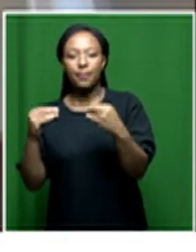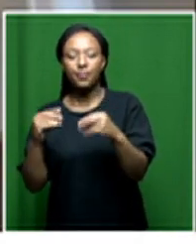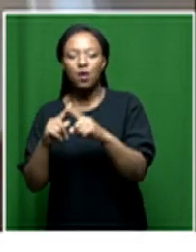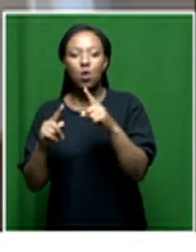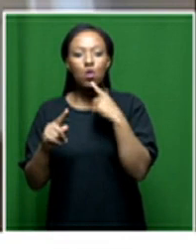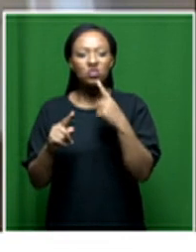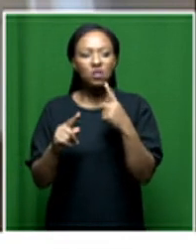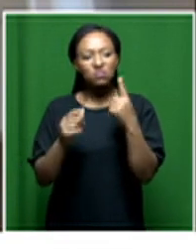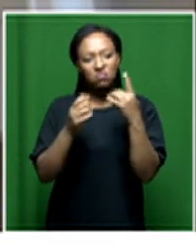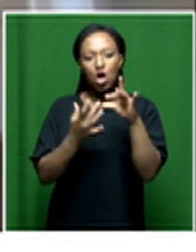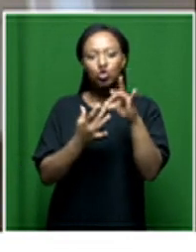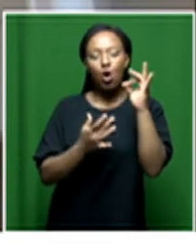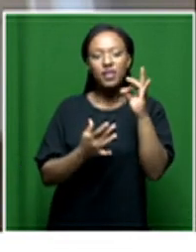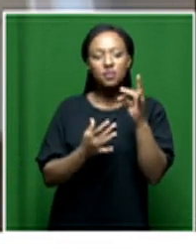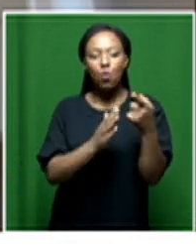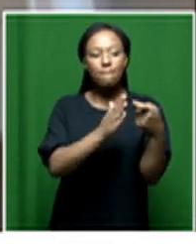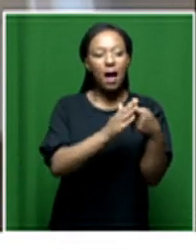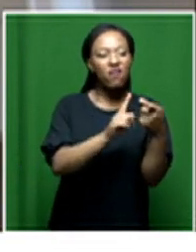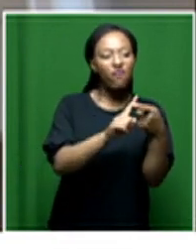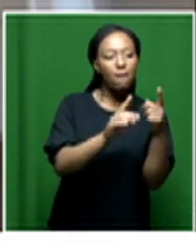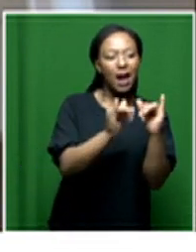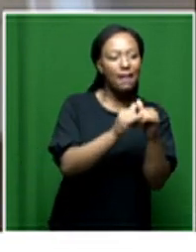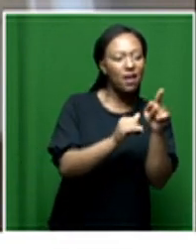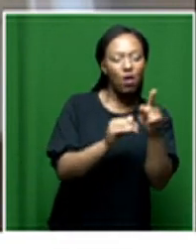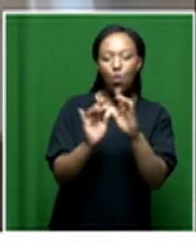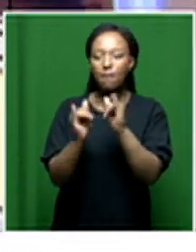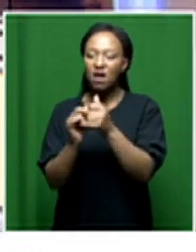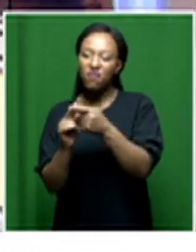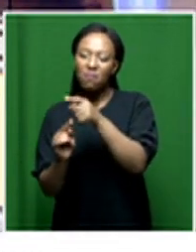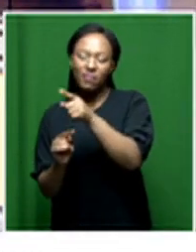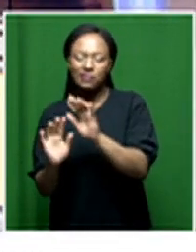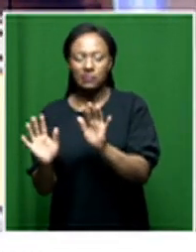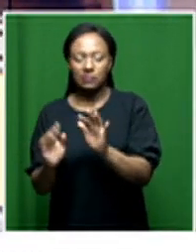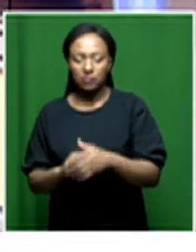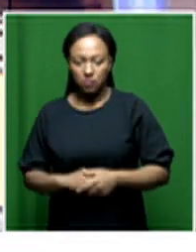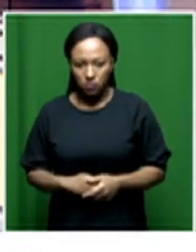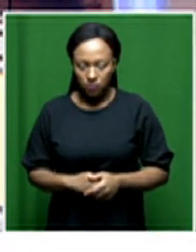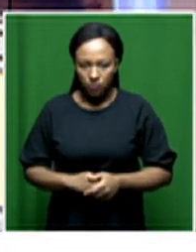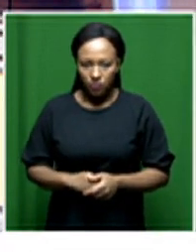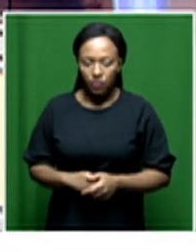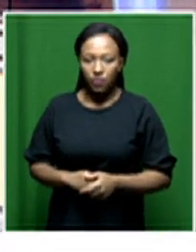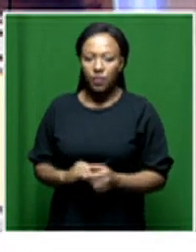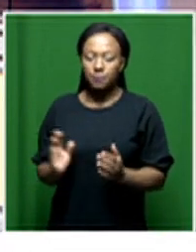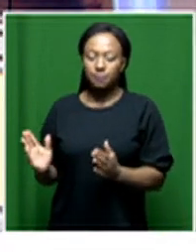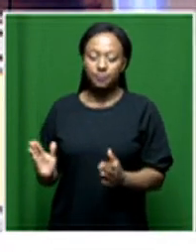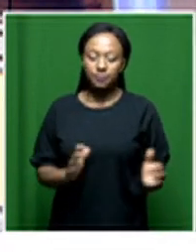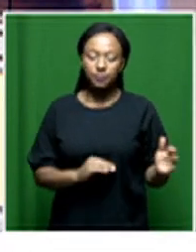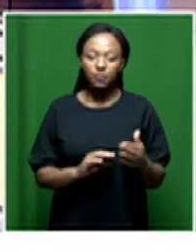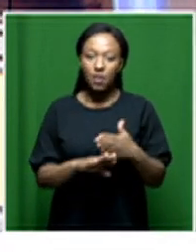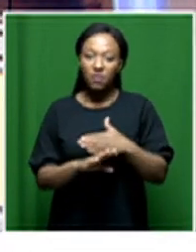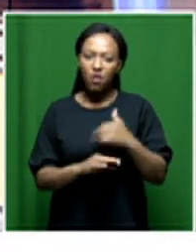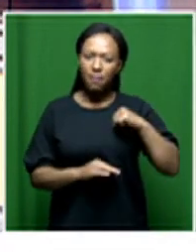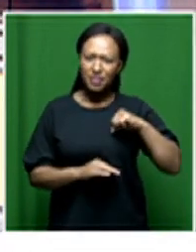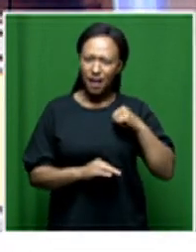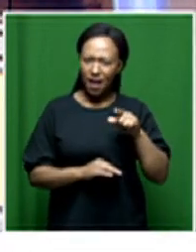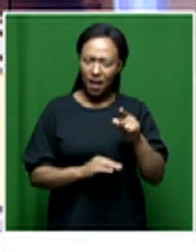democratizing our choice of whom we buy electricity from. I want to quickly touch on the issue of municipalities. Sorry, Clyde, there was so much